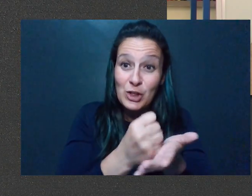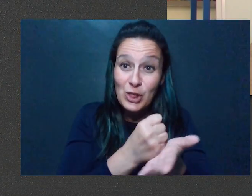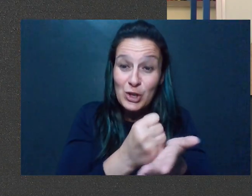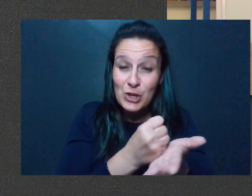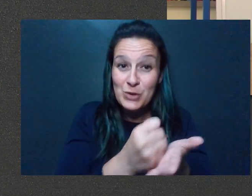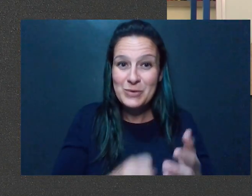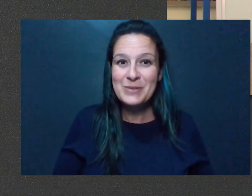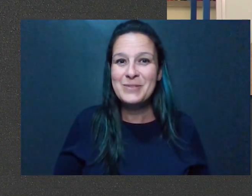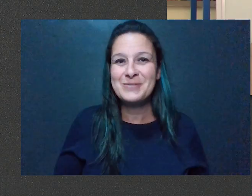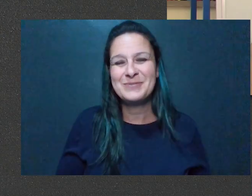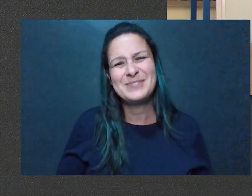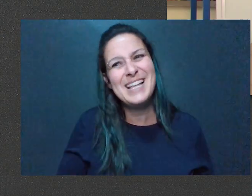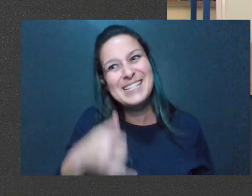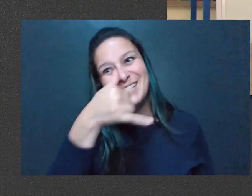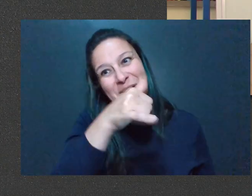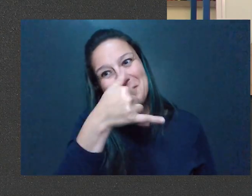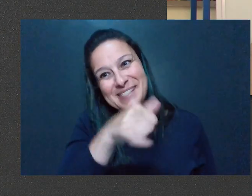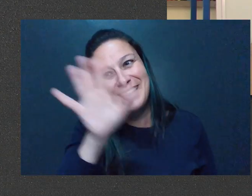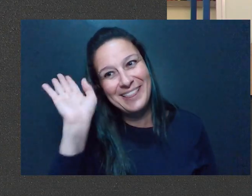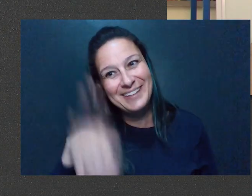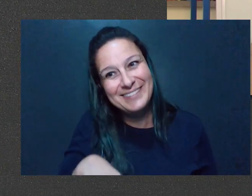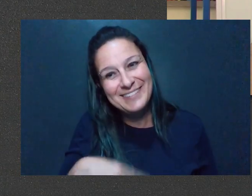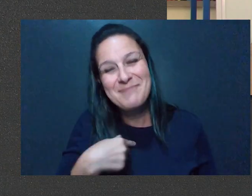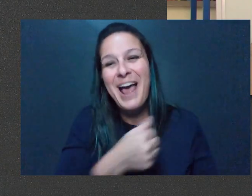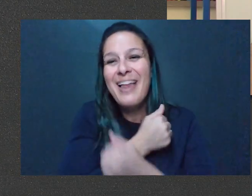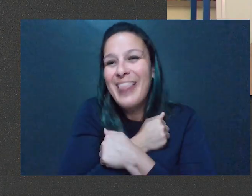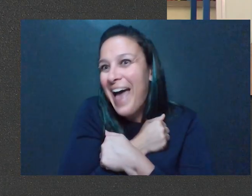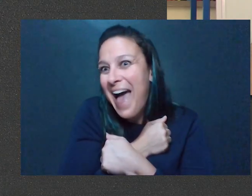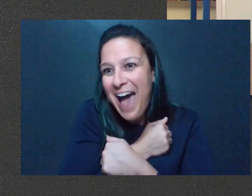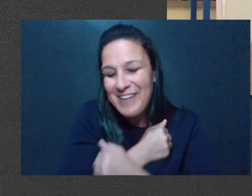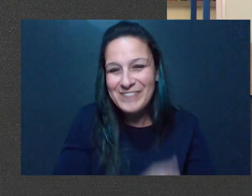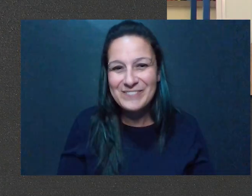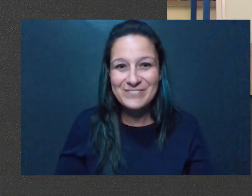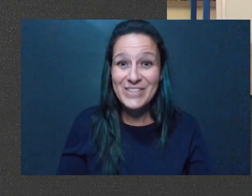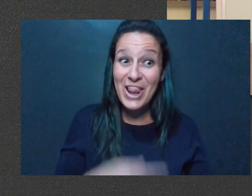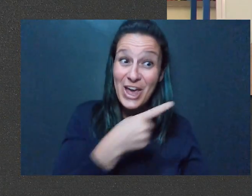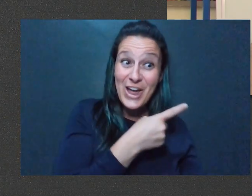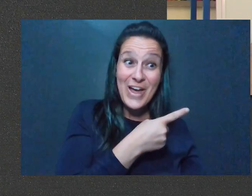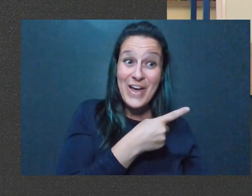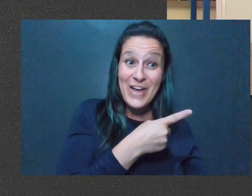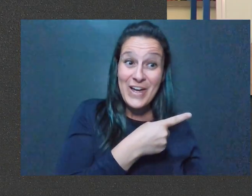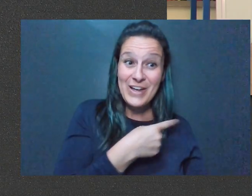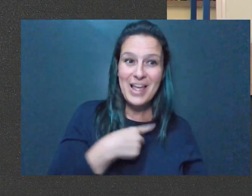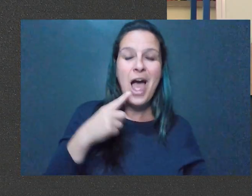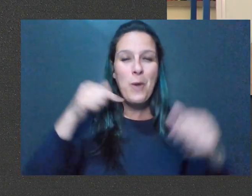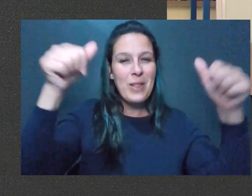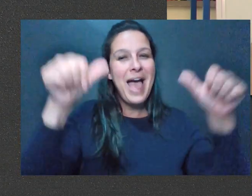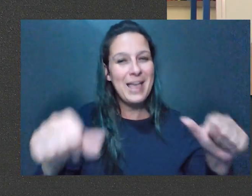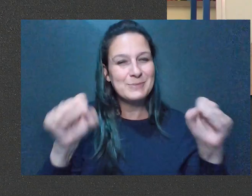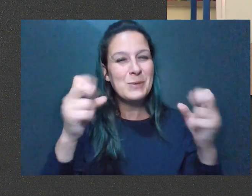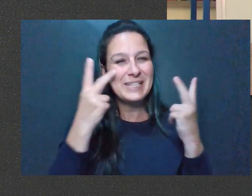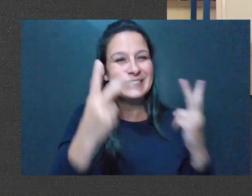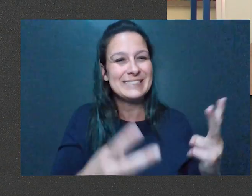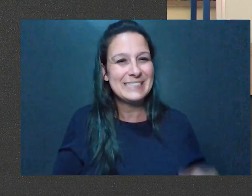Here, this is gonna be so silly, but I love it. And look it, I'm gonna hang it up so you can